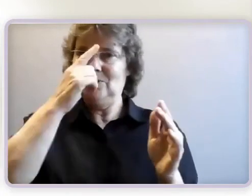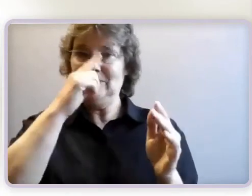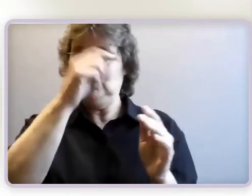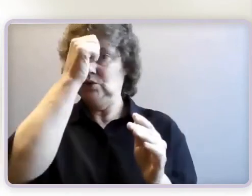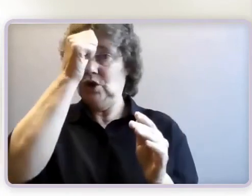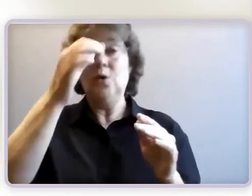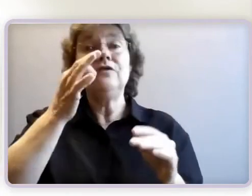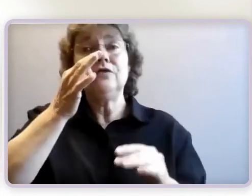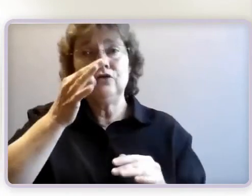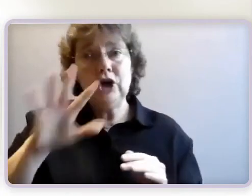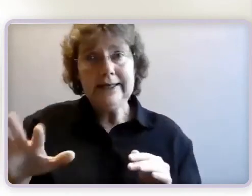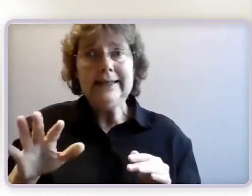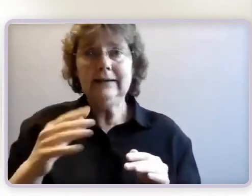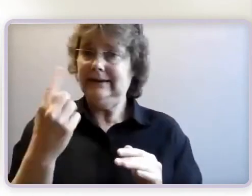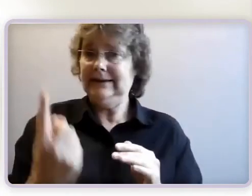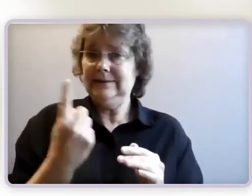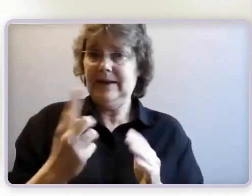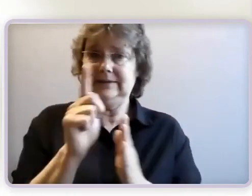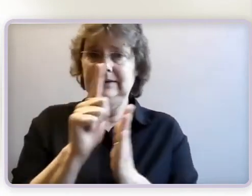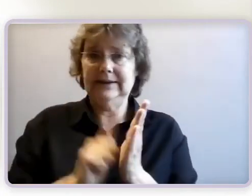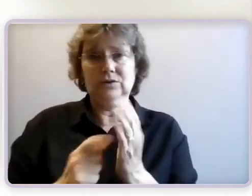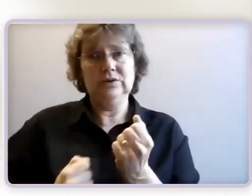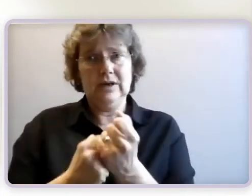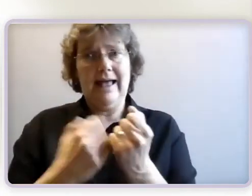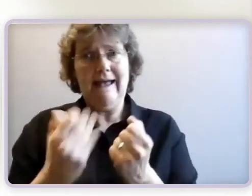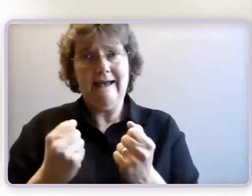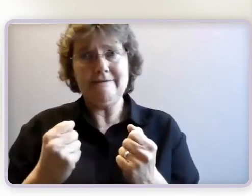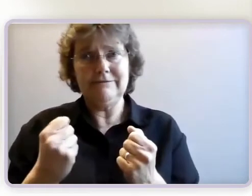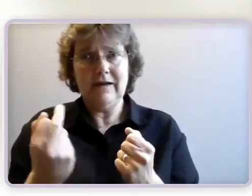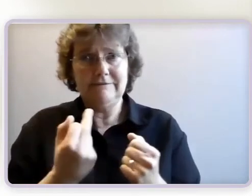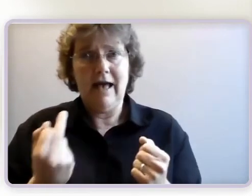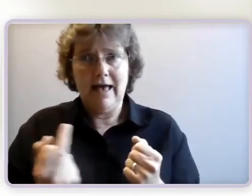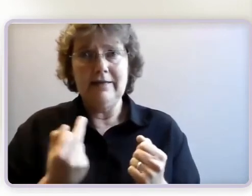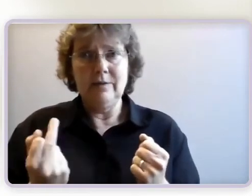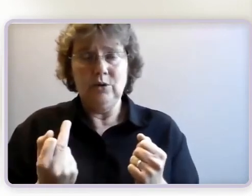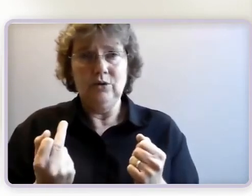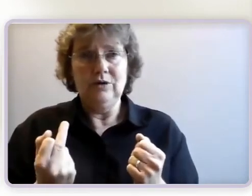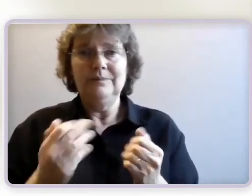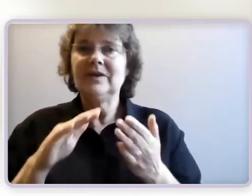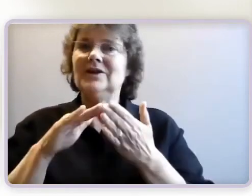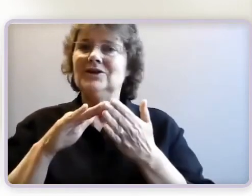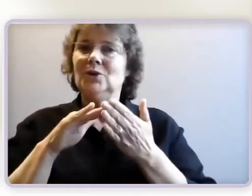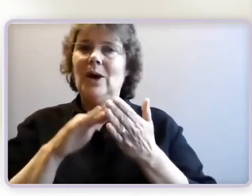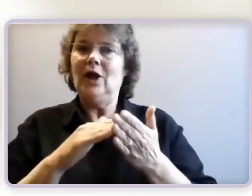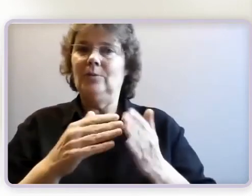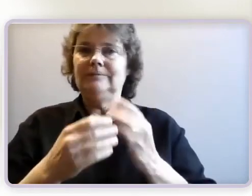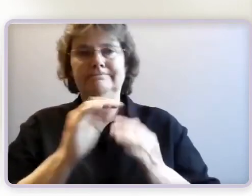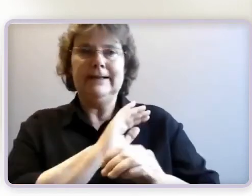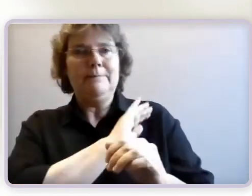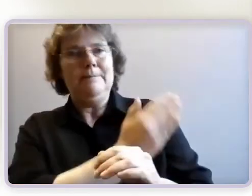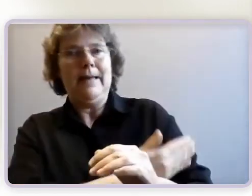available to help empower people to decide if and how they want to engage with the Commission.